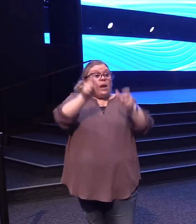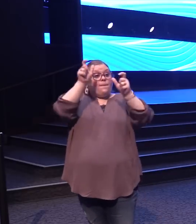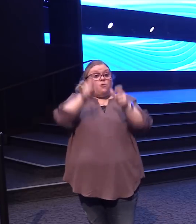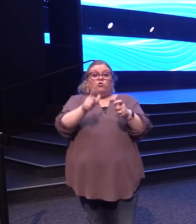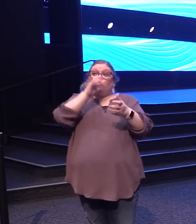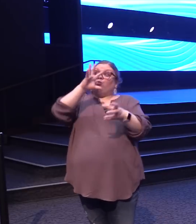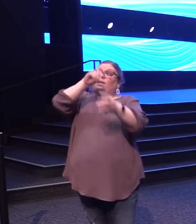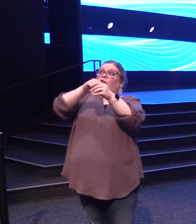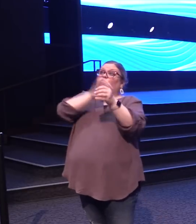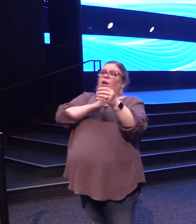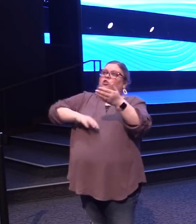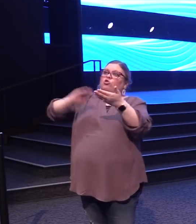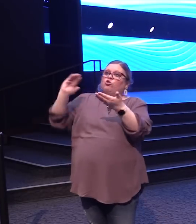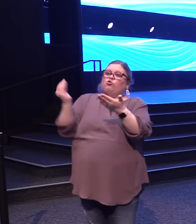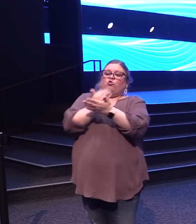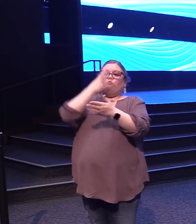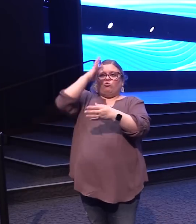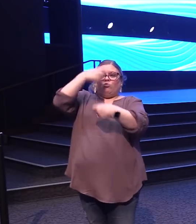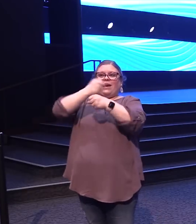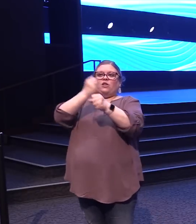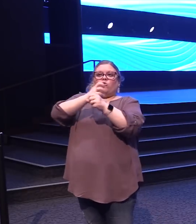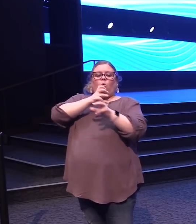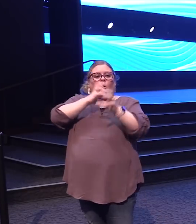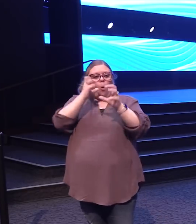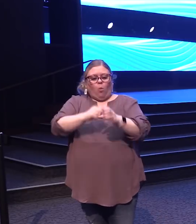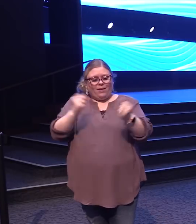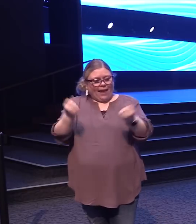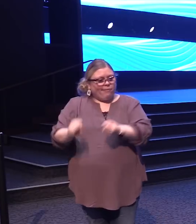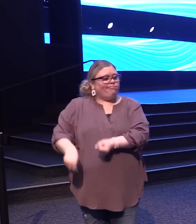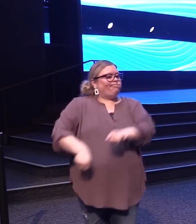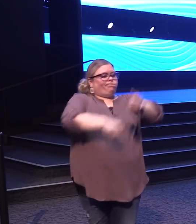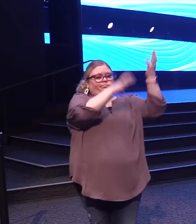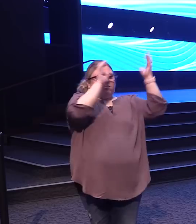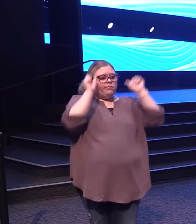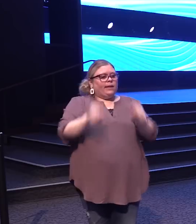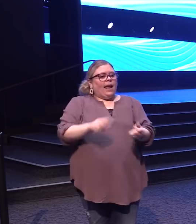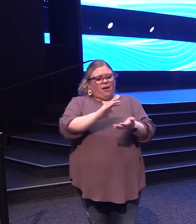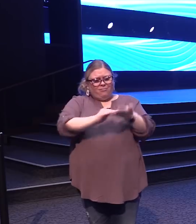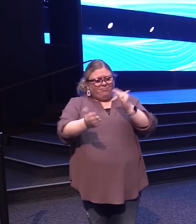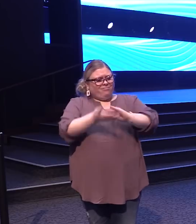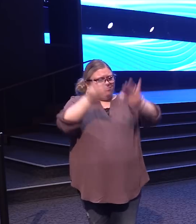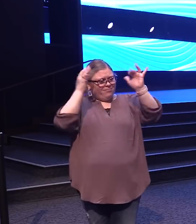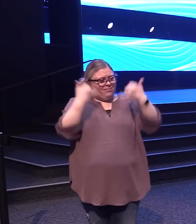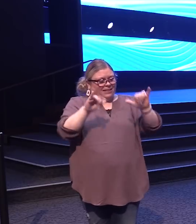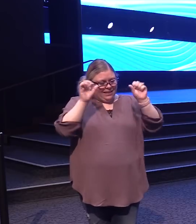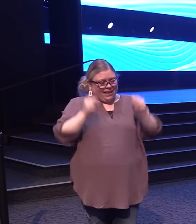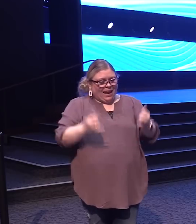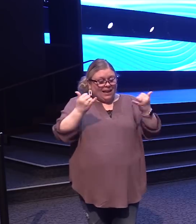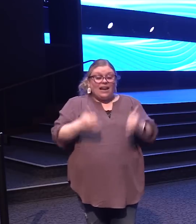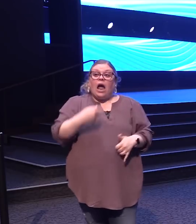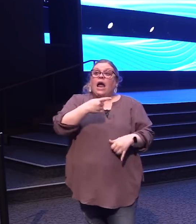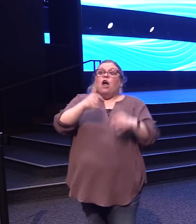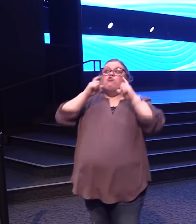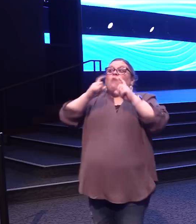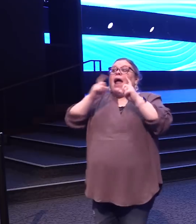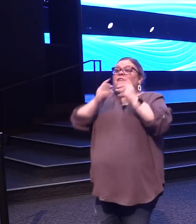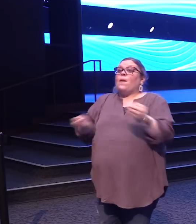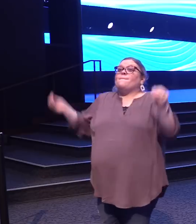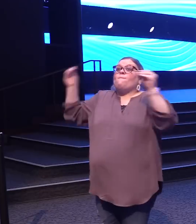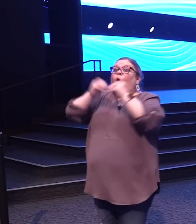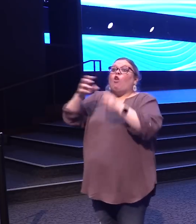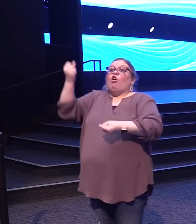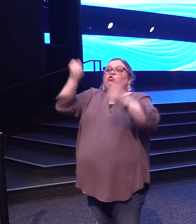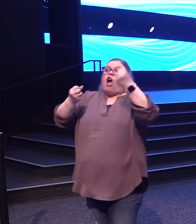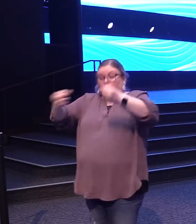new creation. And the old things can be brought away, can be taken away right here and right now. And he cried even harder. The car